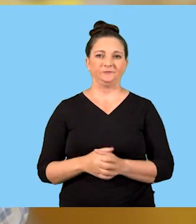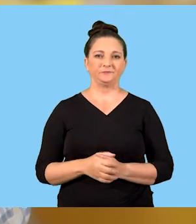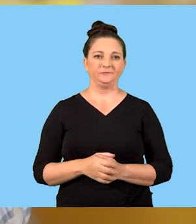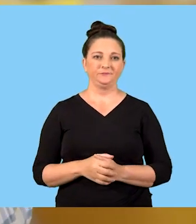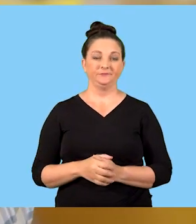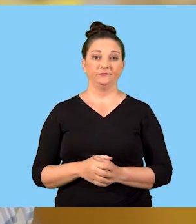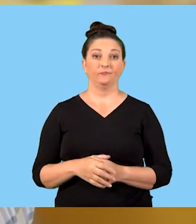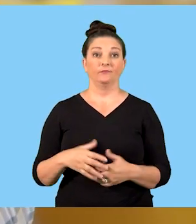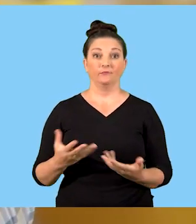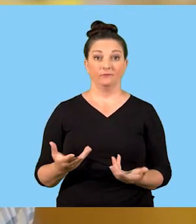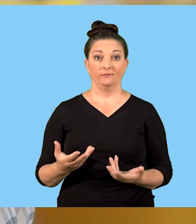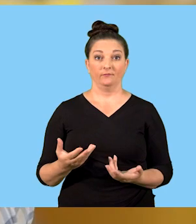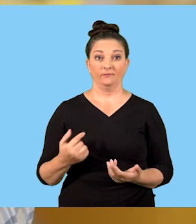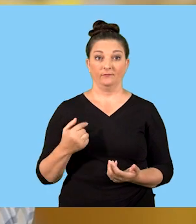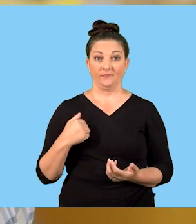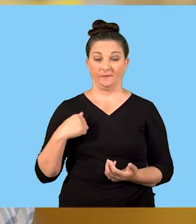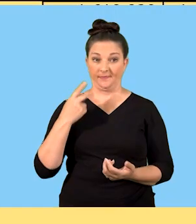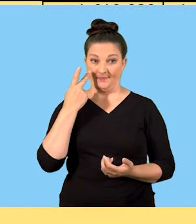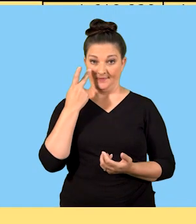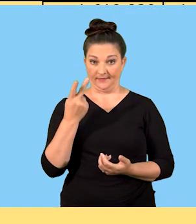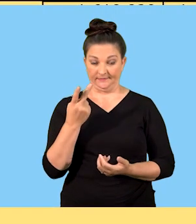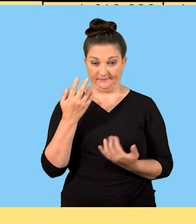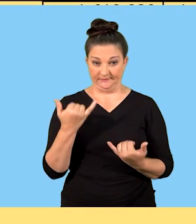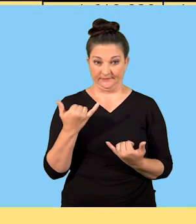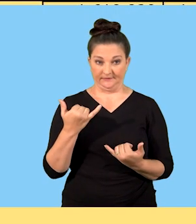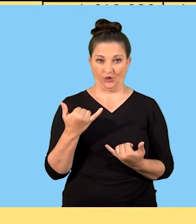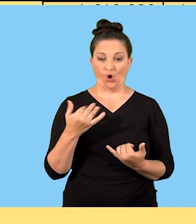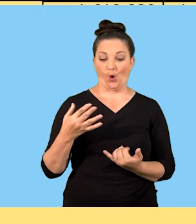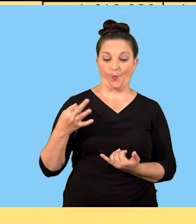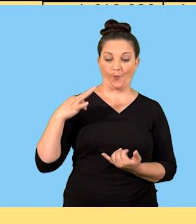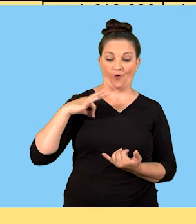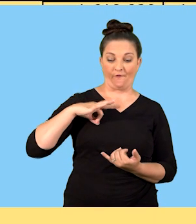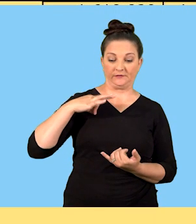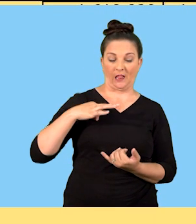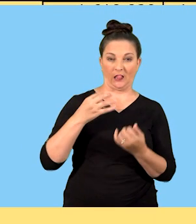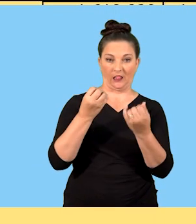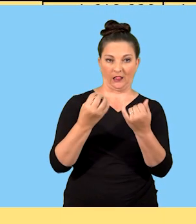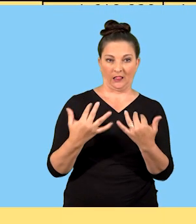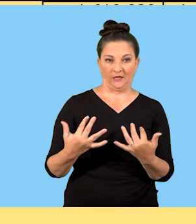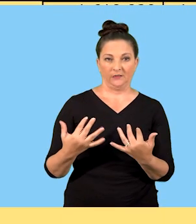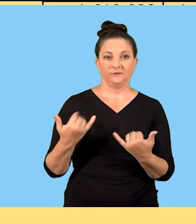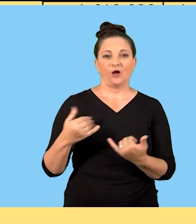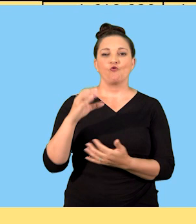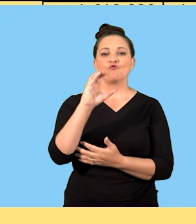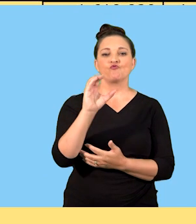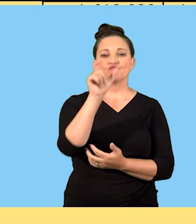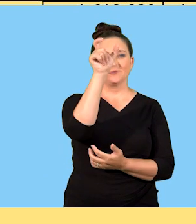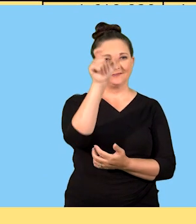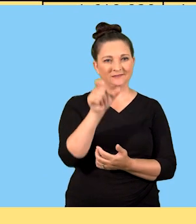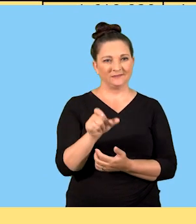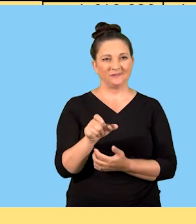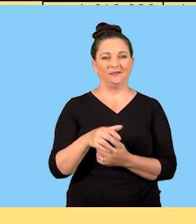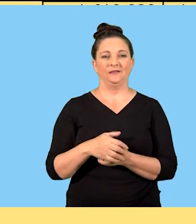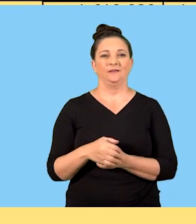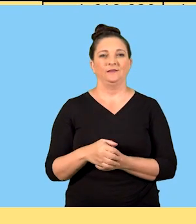on investment. So when I come now onto my profit and loss account, I'll bring it to the credit